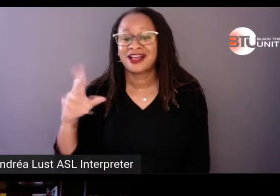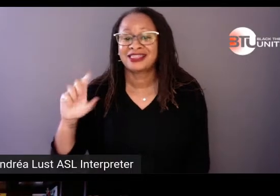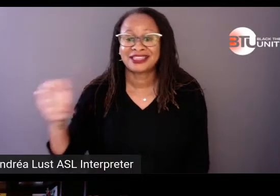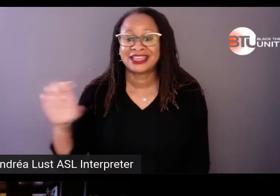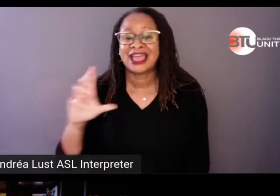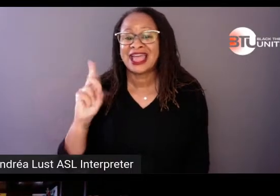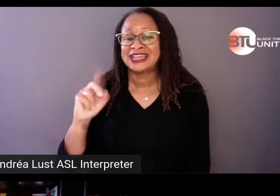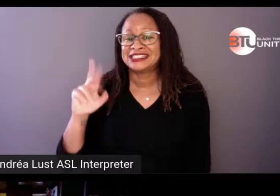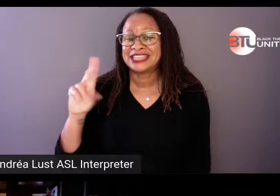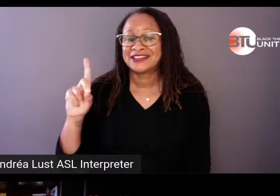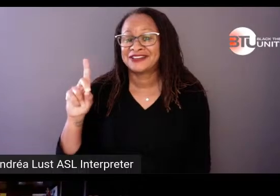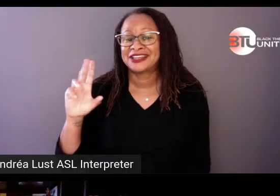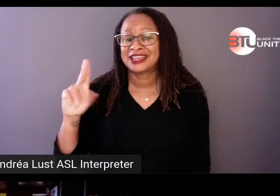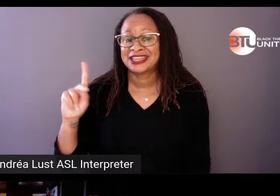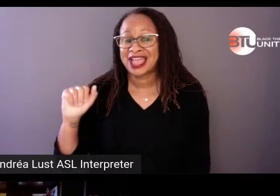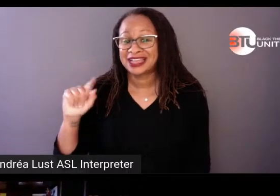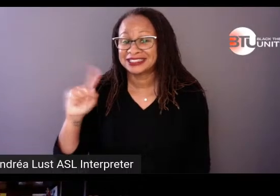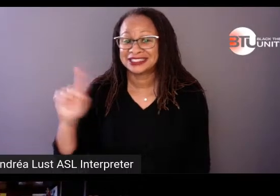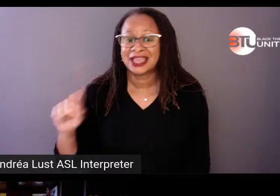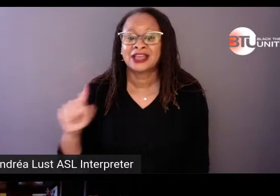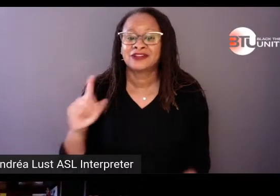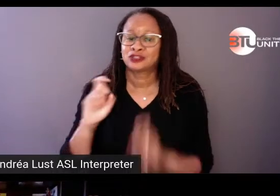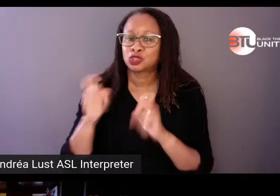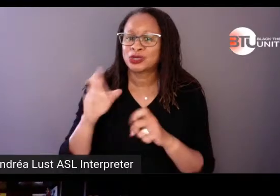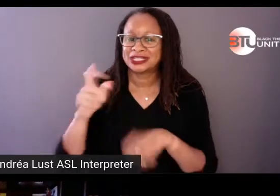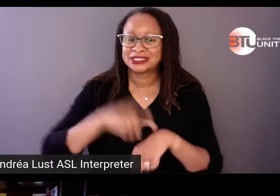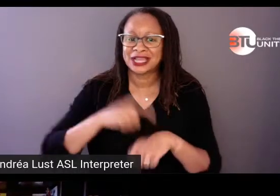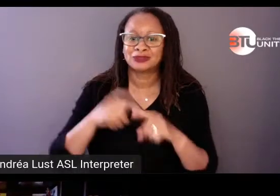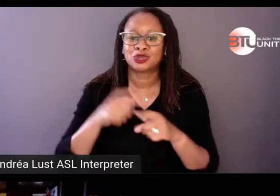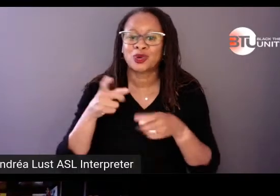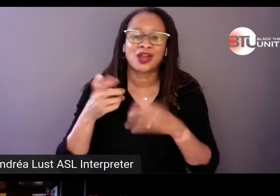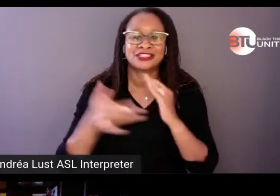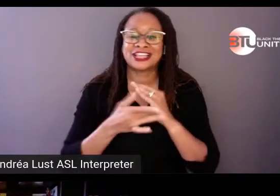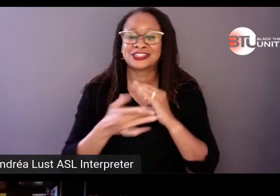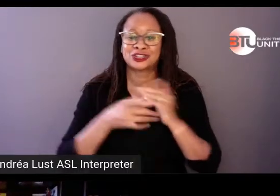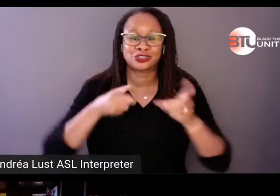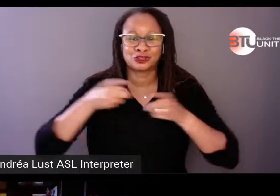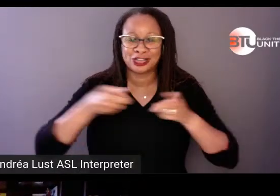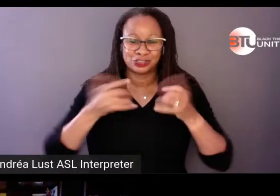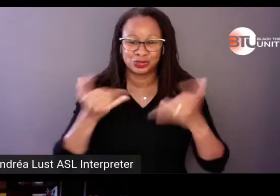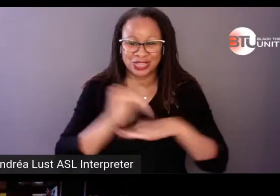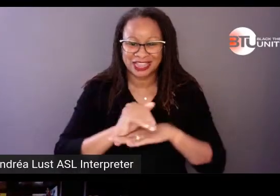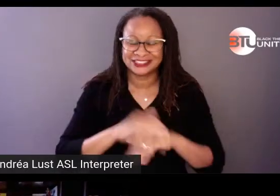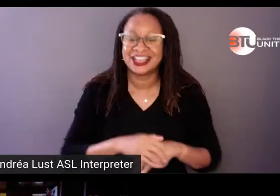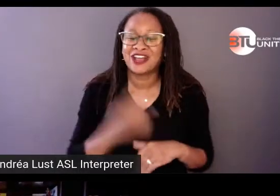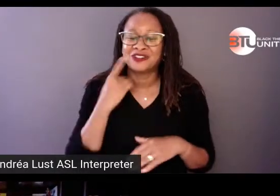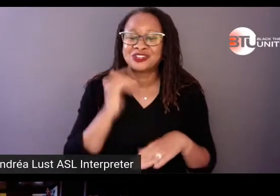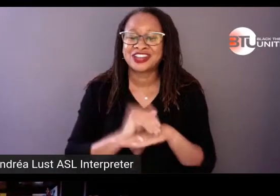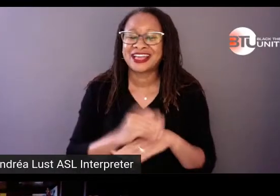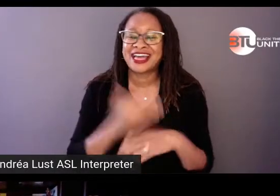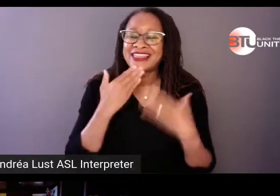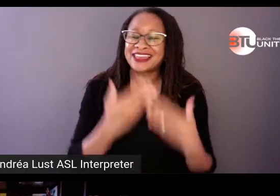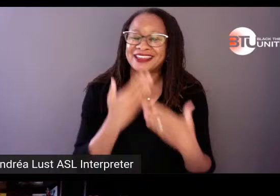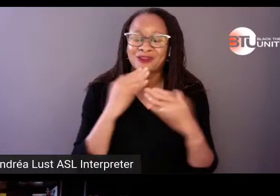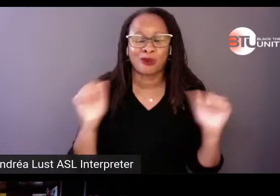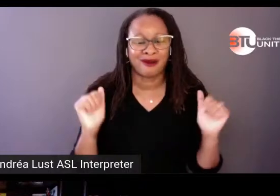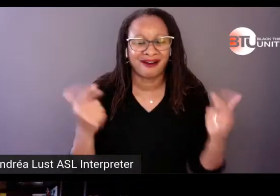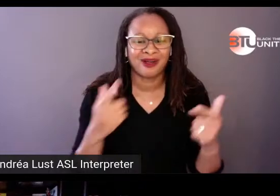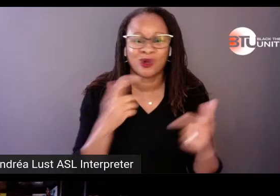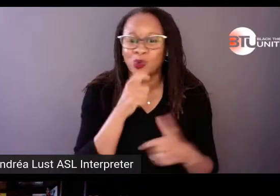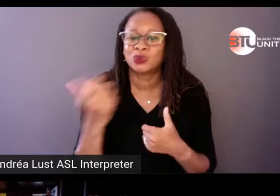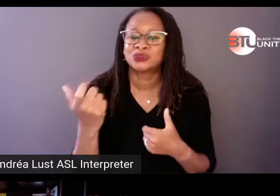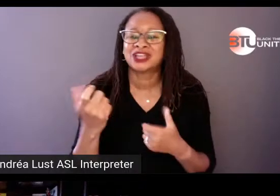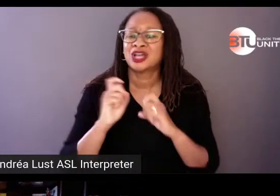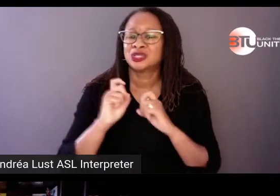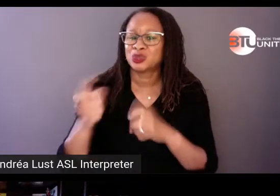for donating his time to our technical direction for this evening. And I want to thank everyone who has donated